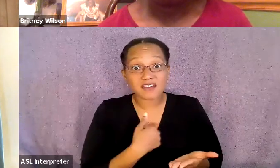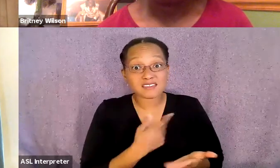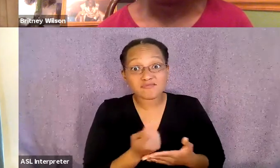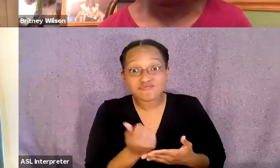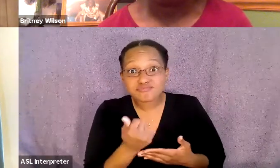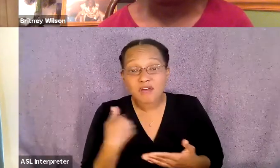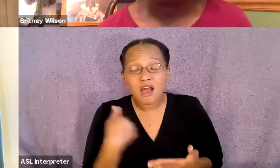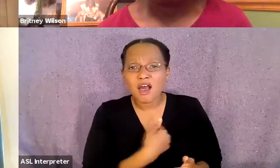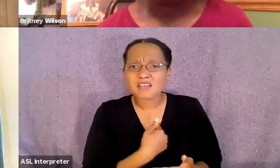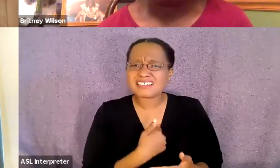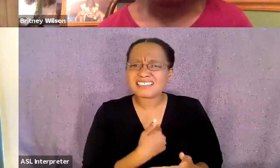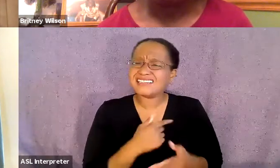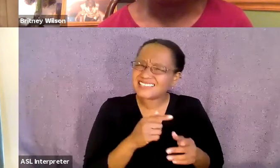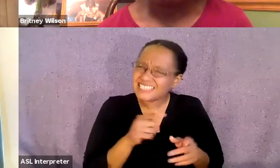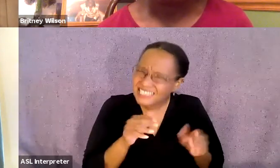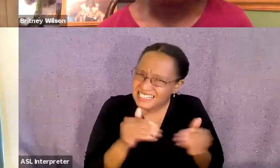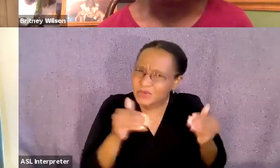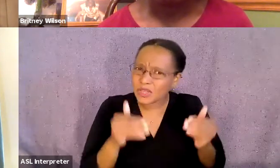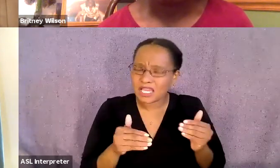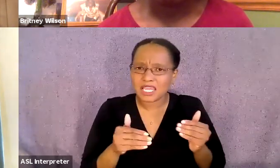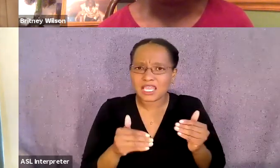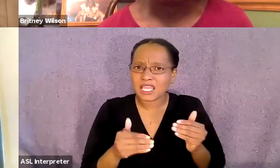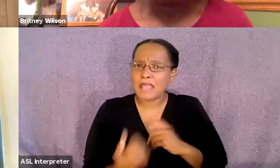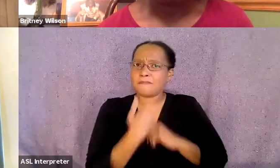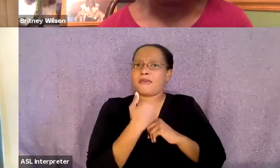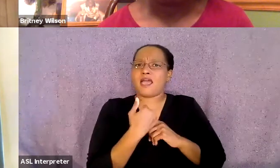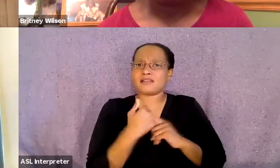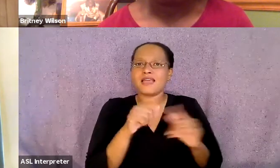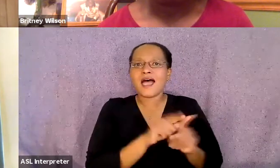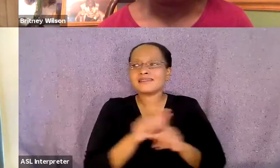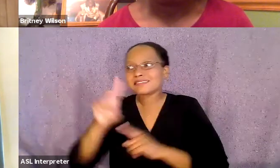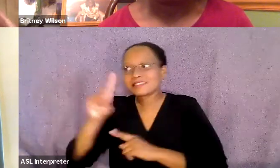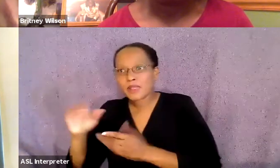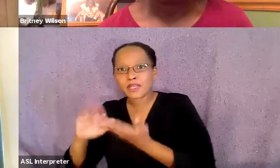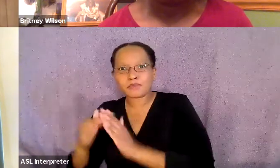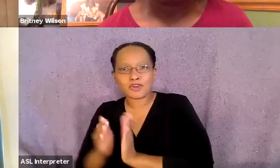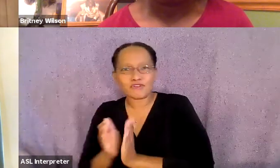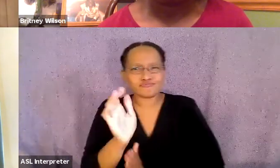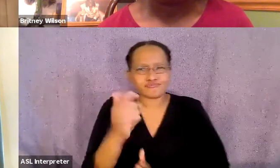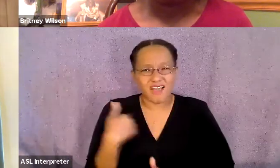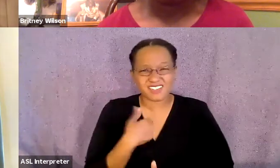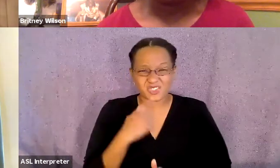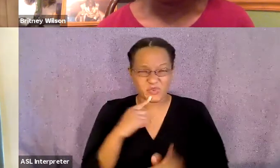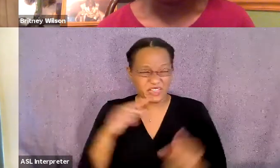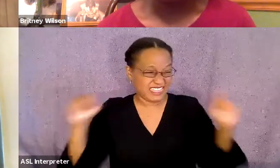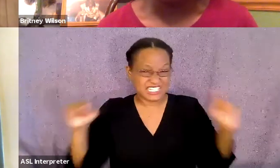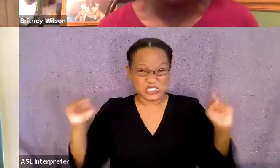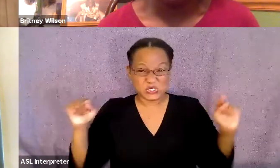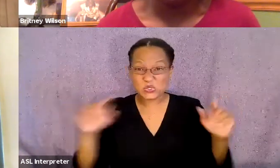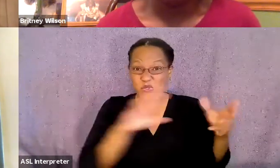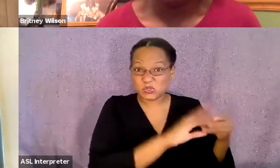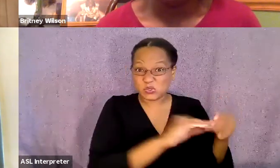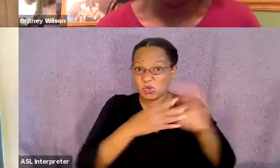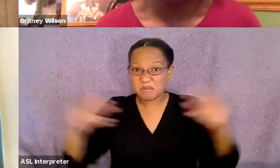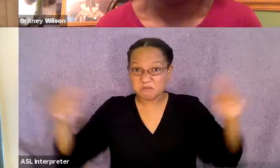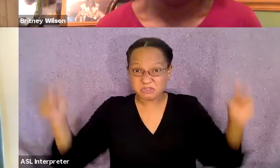and omission within the disability storytelling and invisibility. So they, you know, they're cousins, you know, in a way, you know, when it comes to